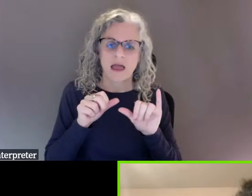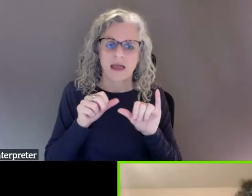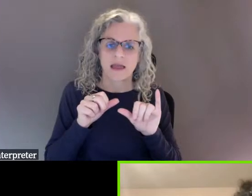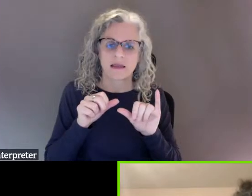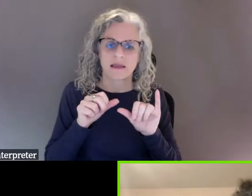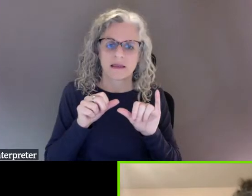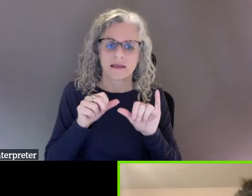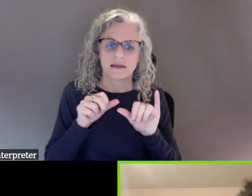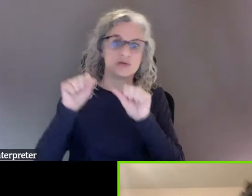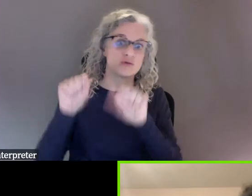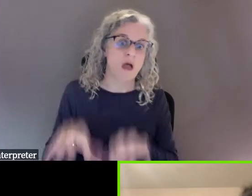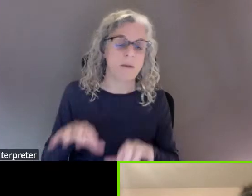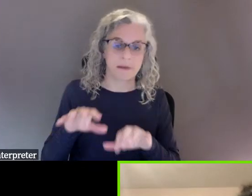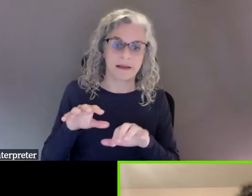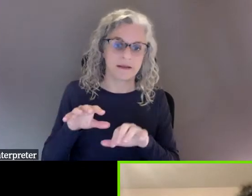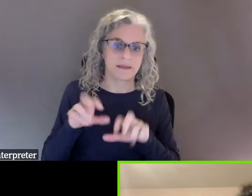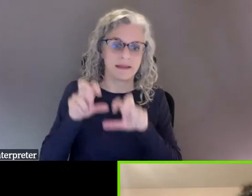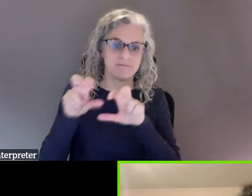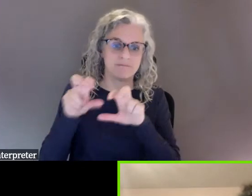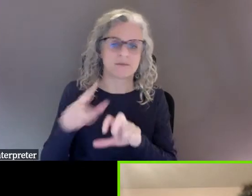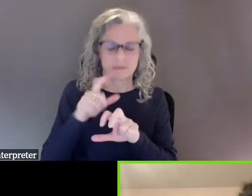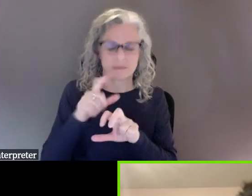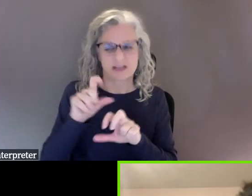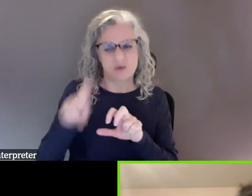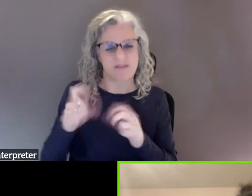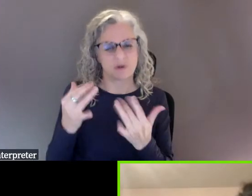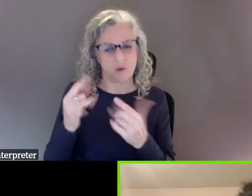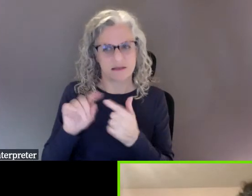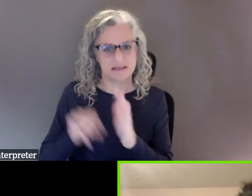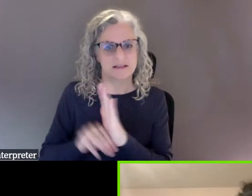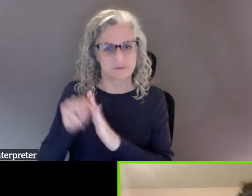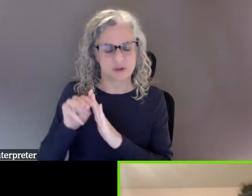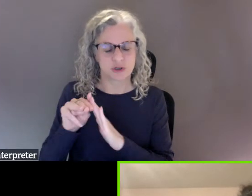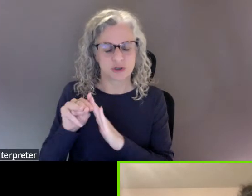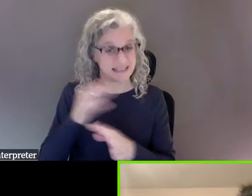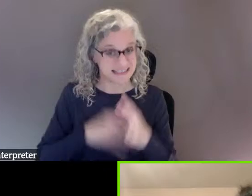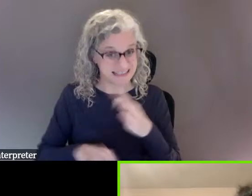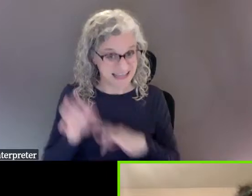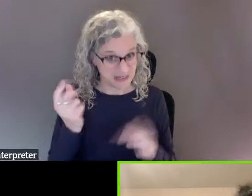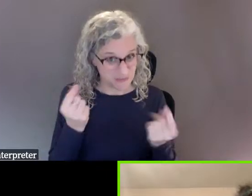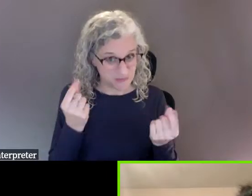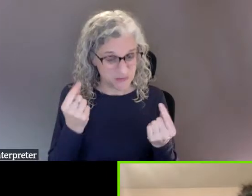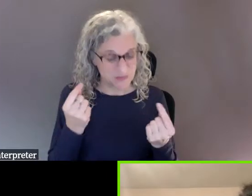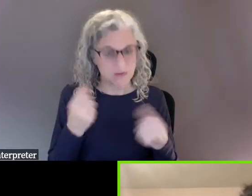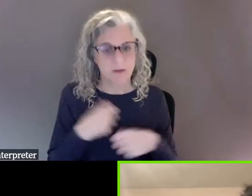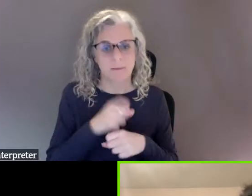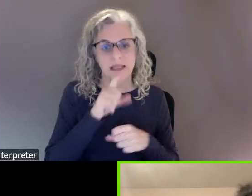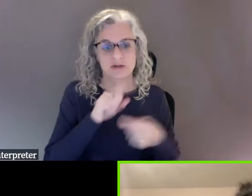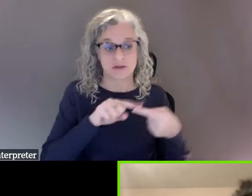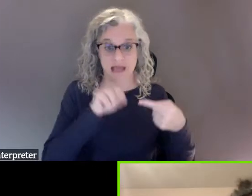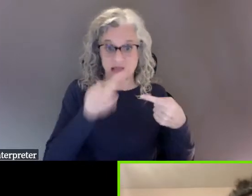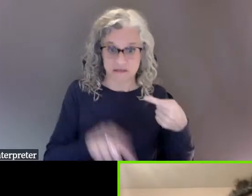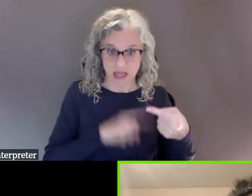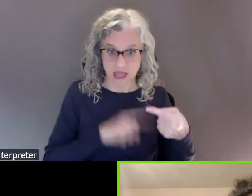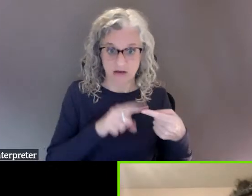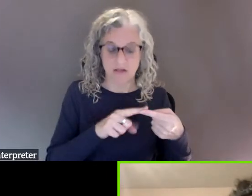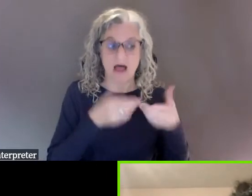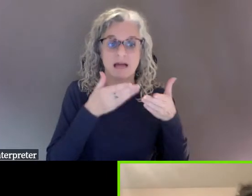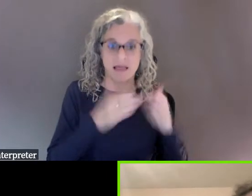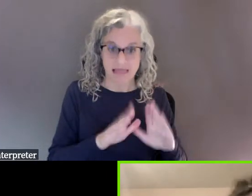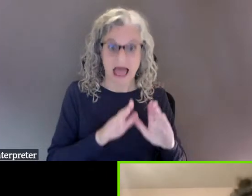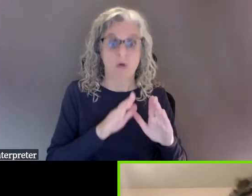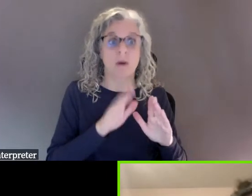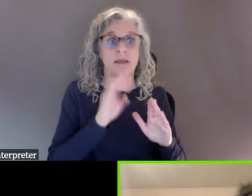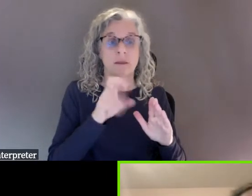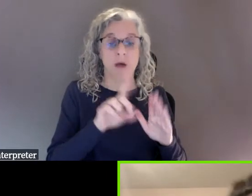because it does have a maturity date. But what you're really trying to do is you're trying to make sure that this cycle of letting the bond come to maturity,